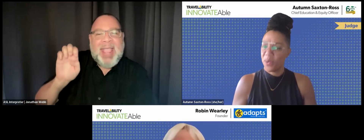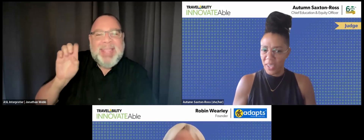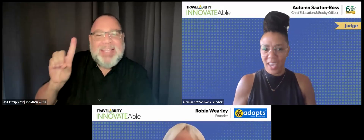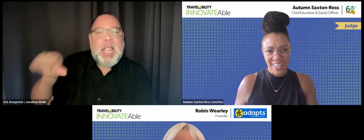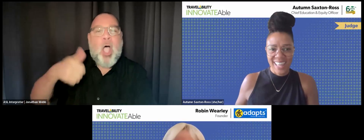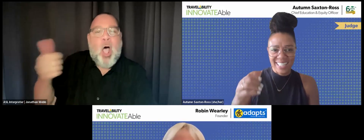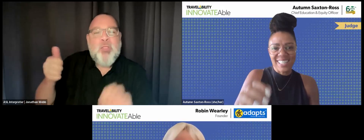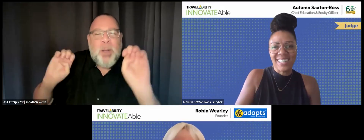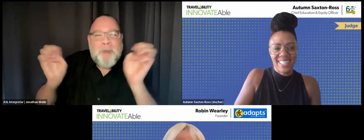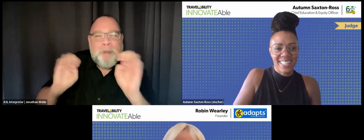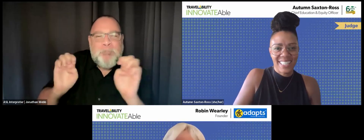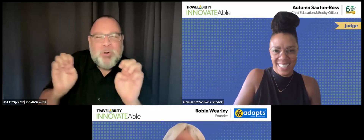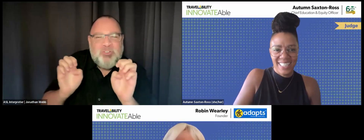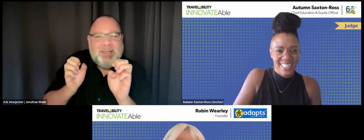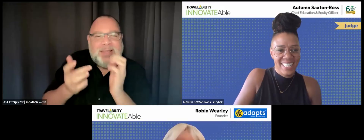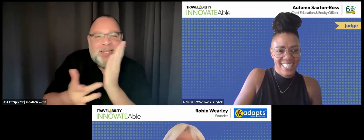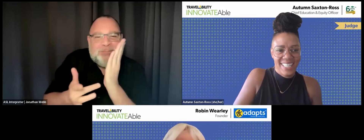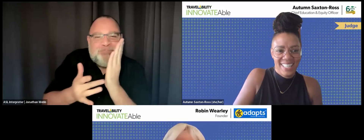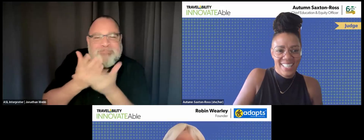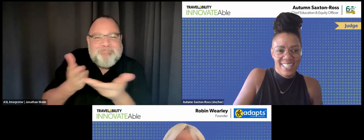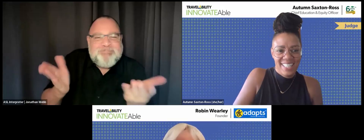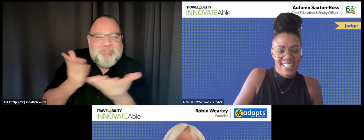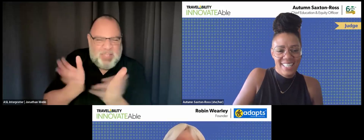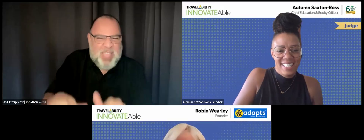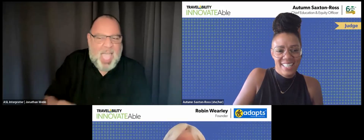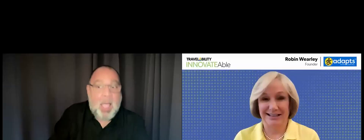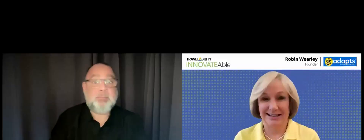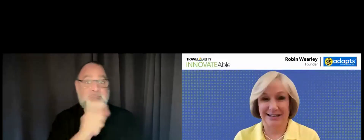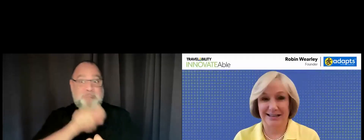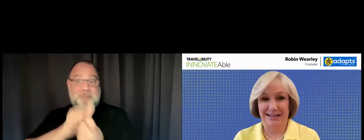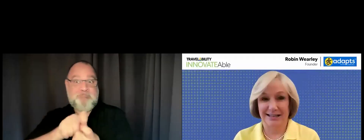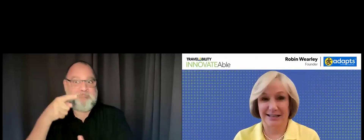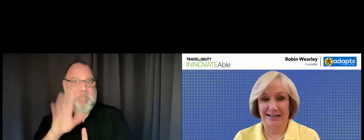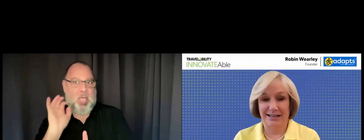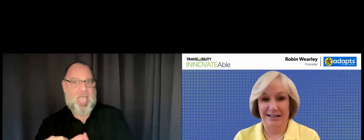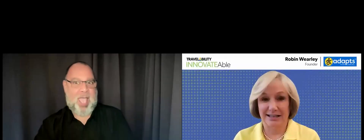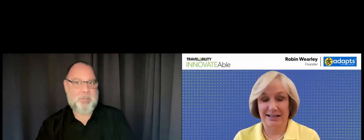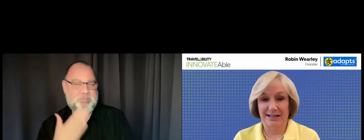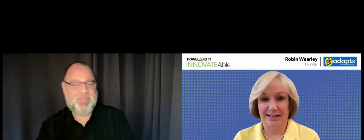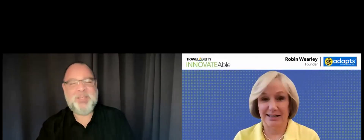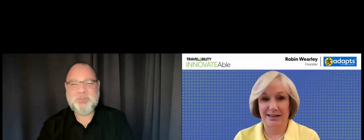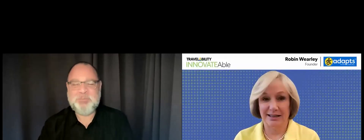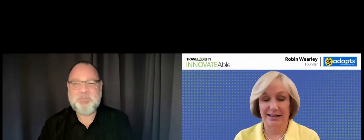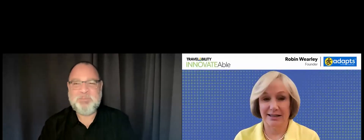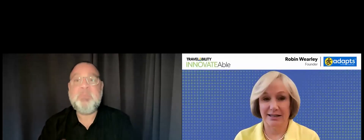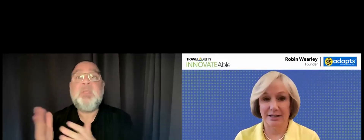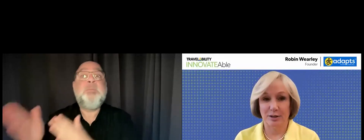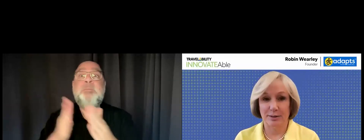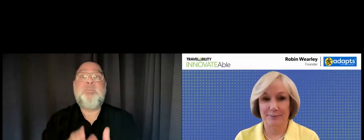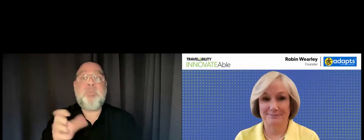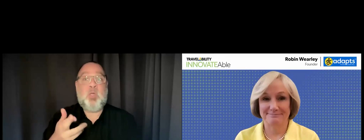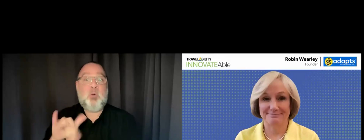exactly. stuff. So yeah, thanks. Yeah, yeah. Uh-huh. All right, and Chris, are you ready with